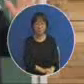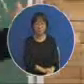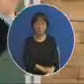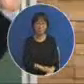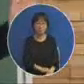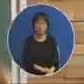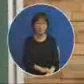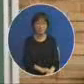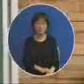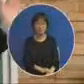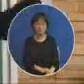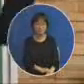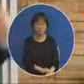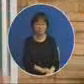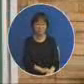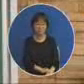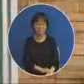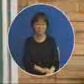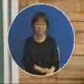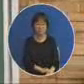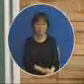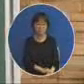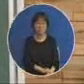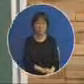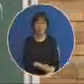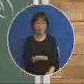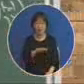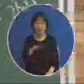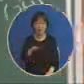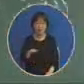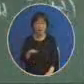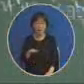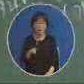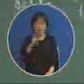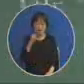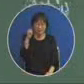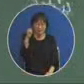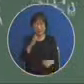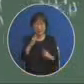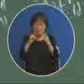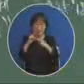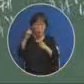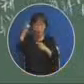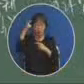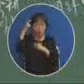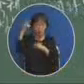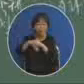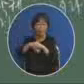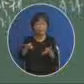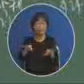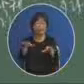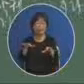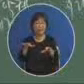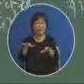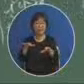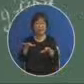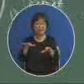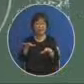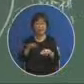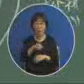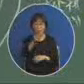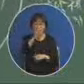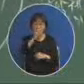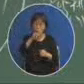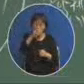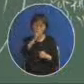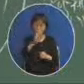the wrong words are imprinted so quickly. If you say you need to live a good life, live a prosperous life, it's not imprinted so quickly, but when you come to you and says you